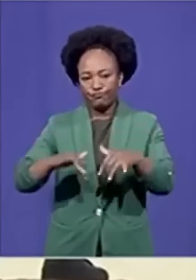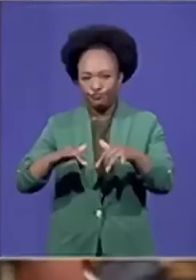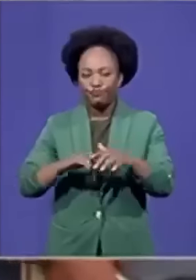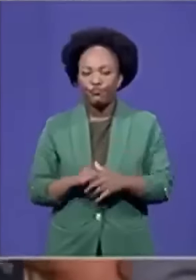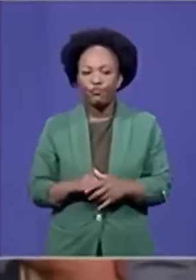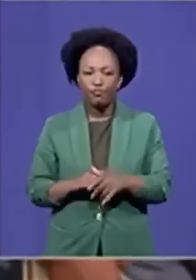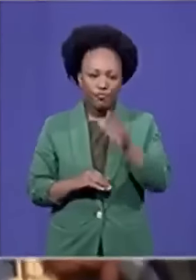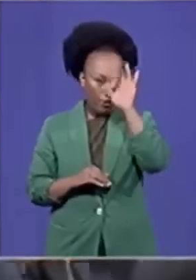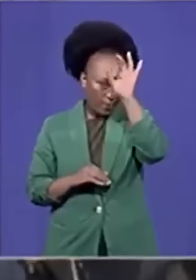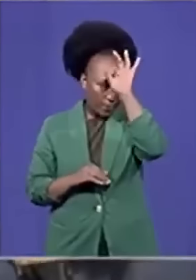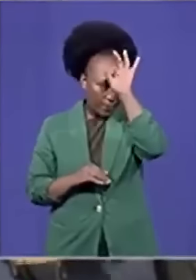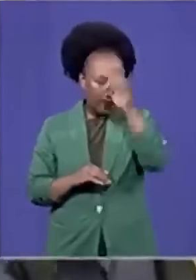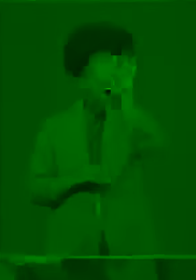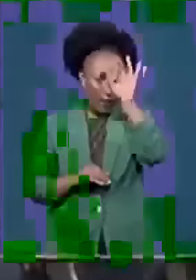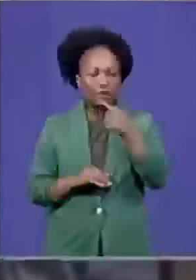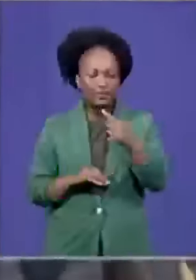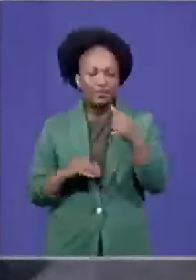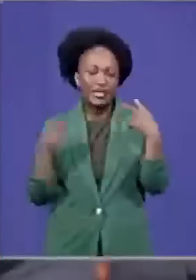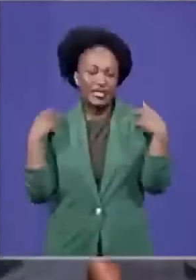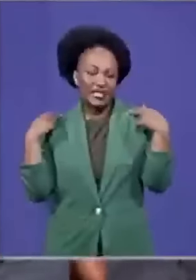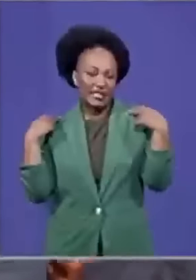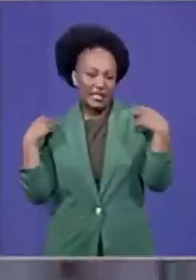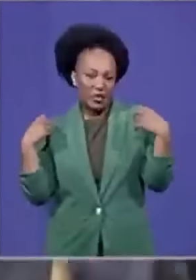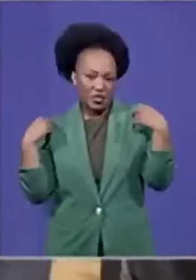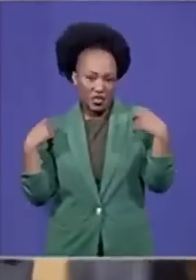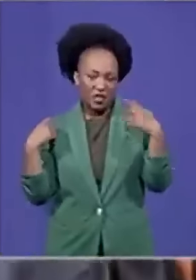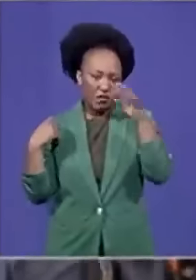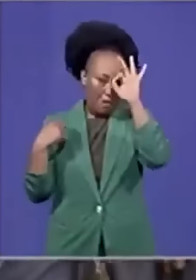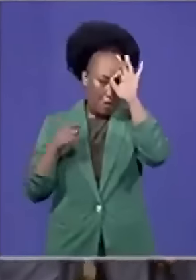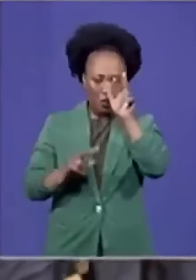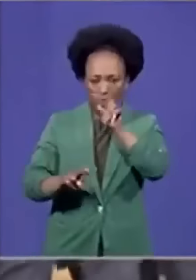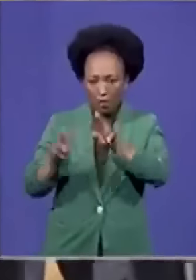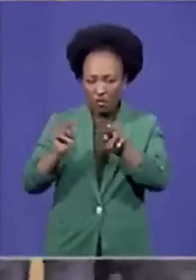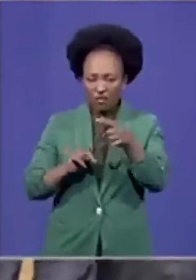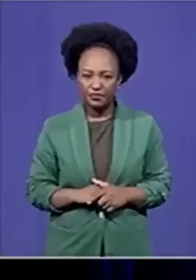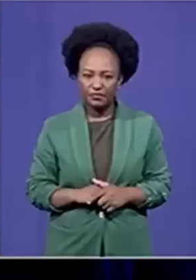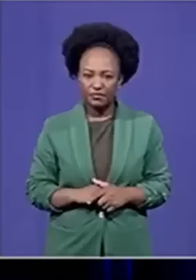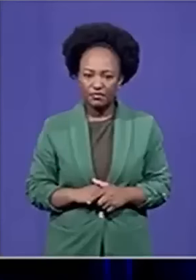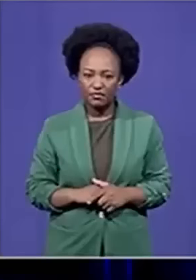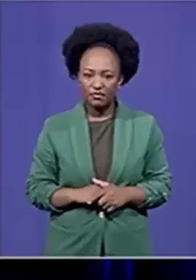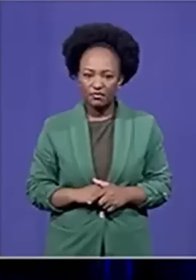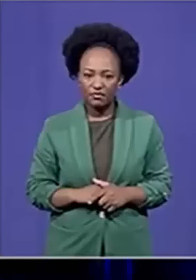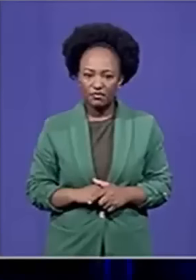Sepolesa se re tshireletso e ntlafadi seboka sa baetapele ba dinaha tsa G20.